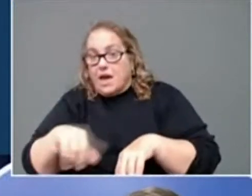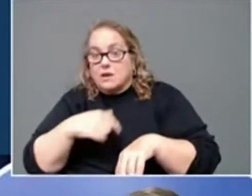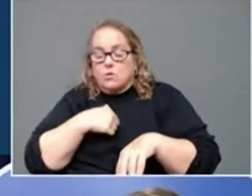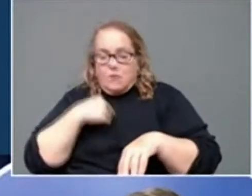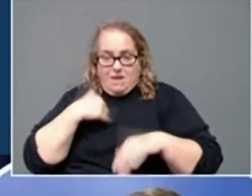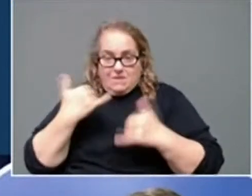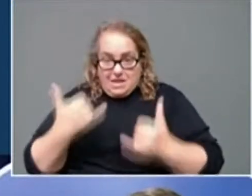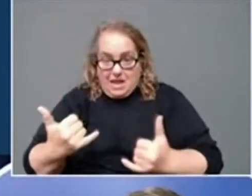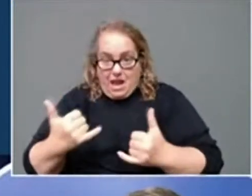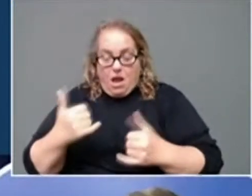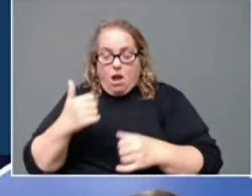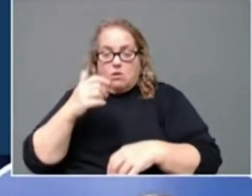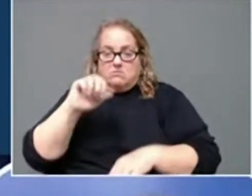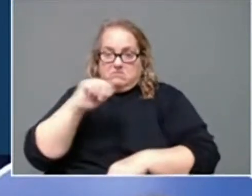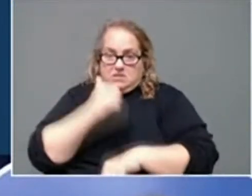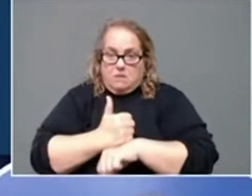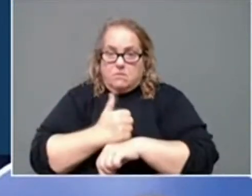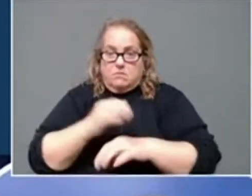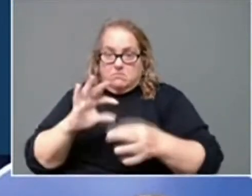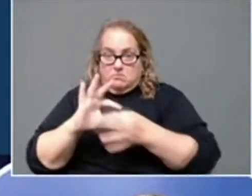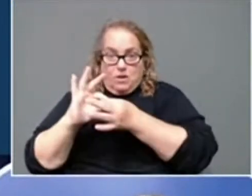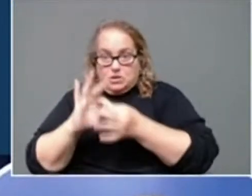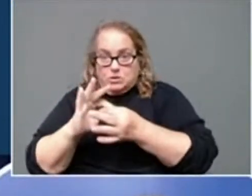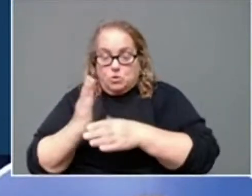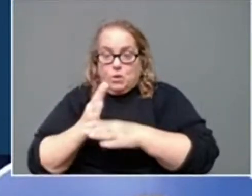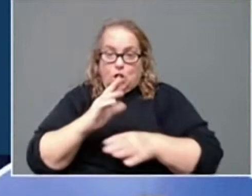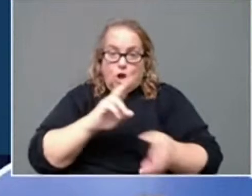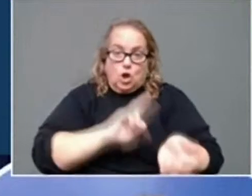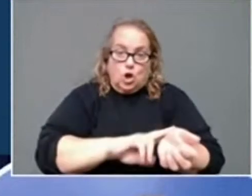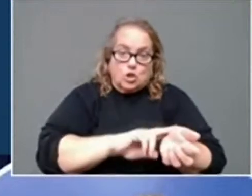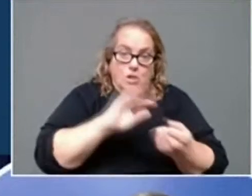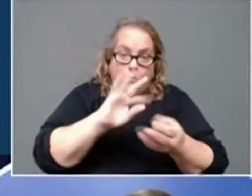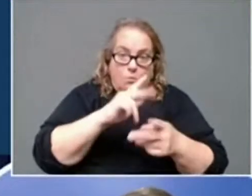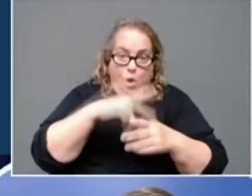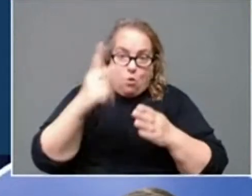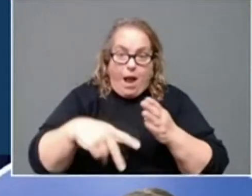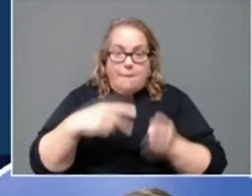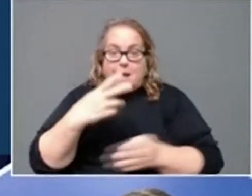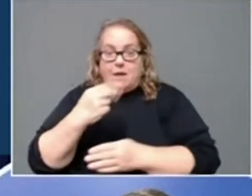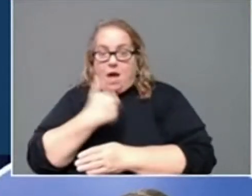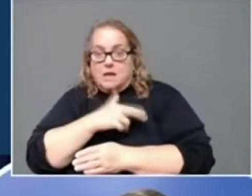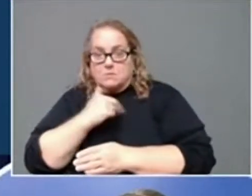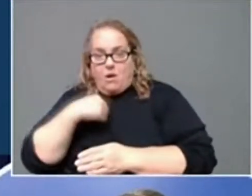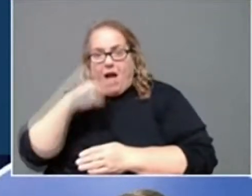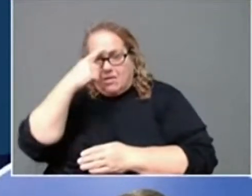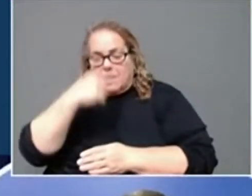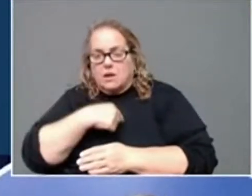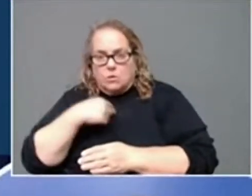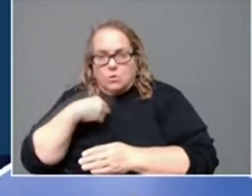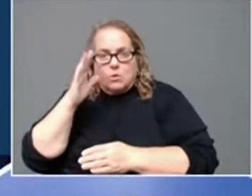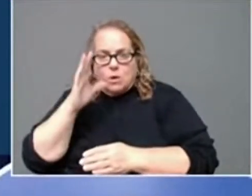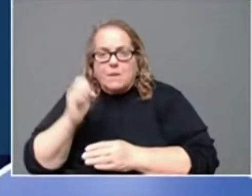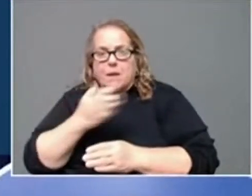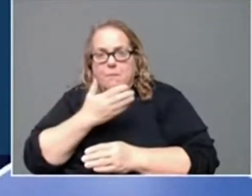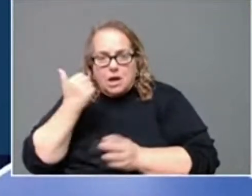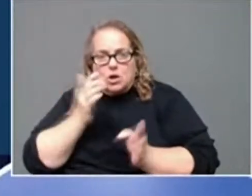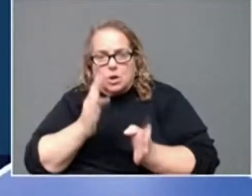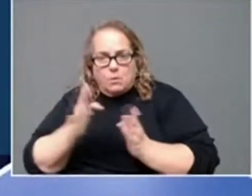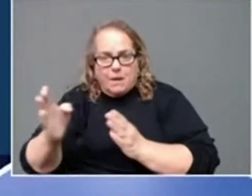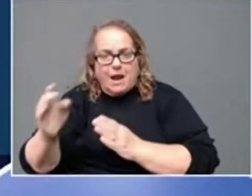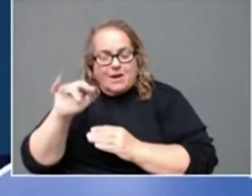nursing programs and these hospitals. I do believe we will be better prepared if these numbers continue